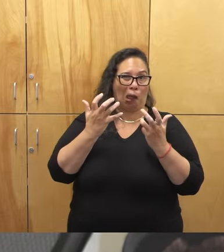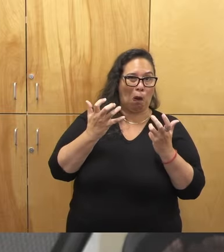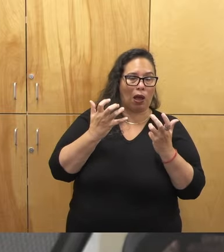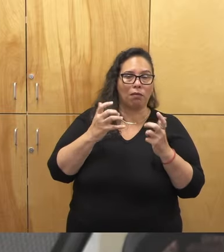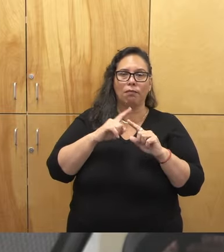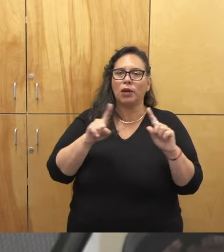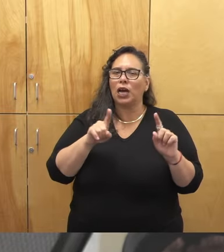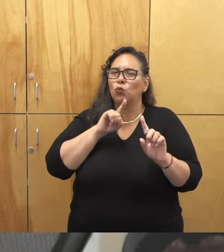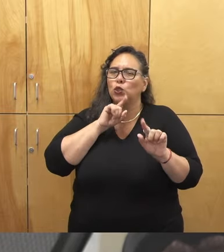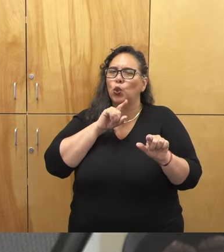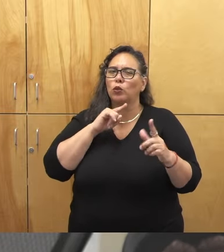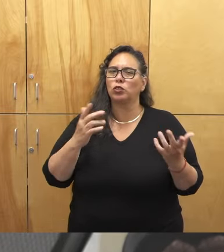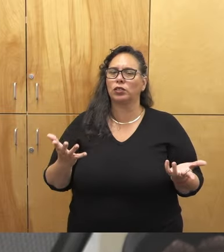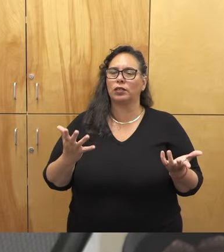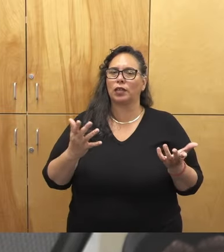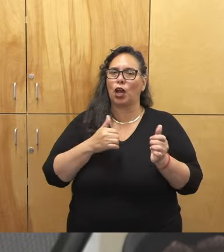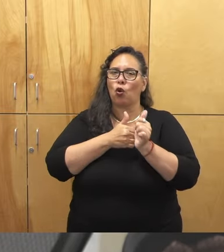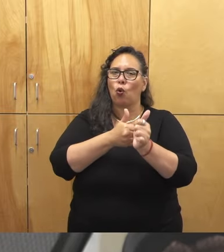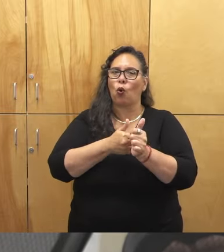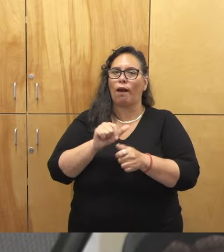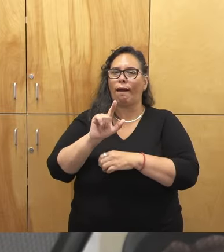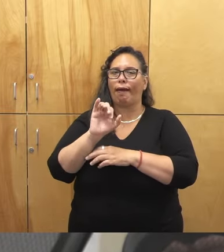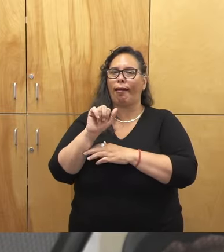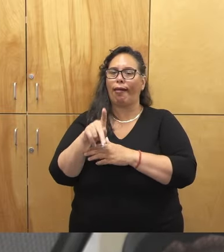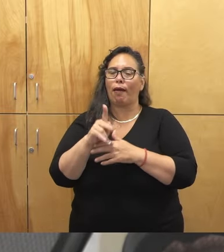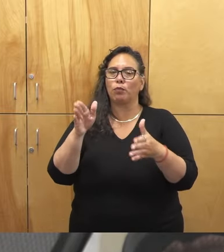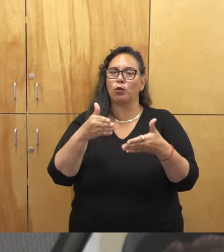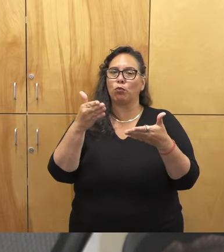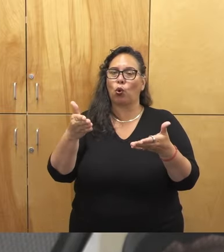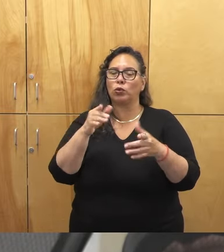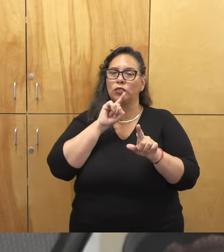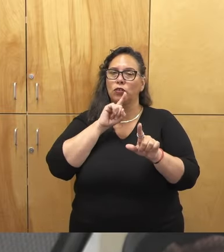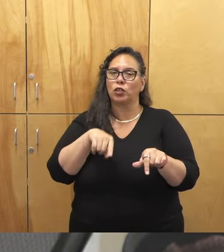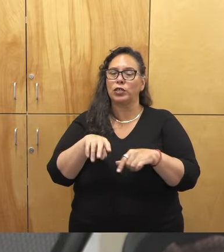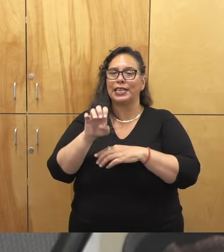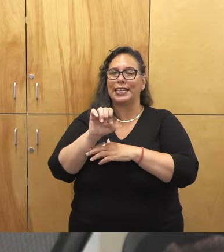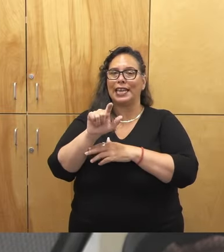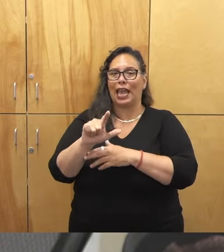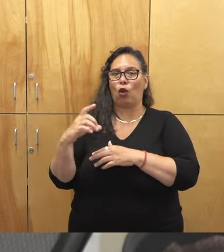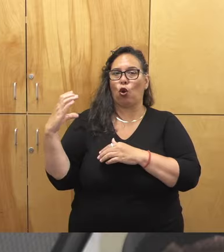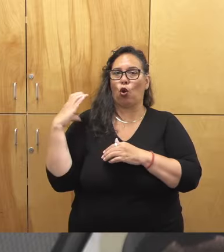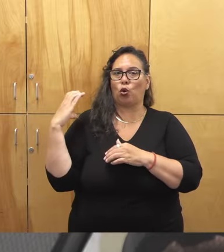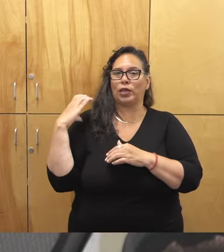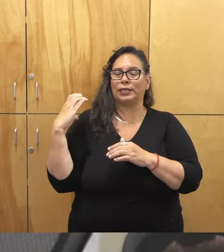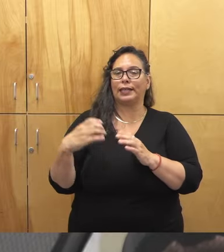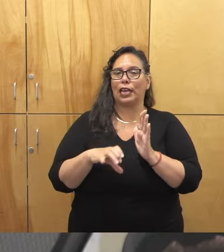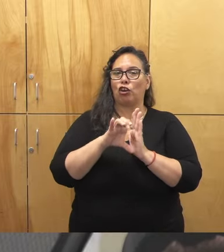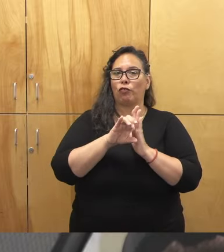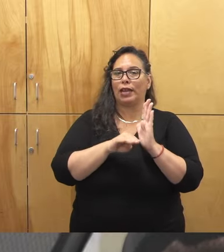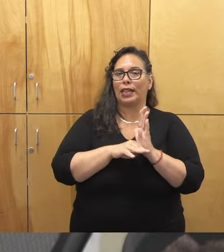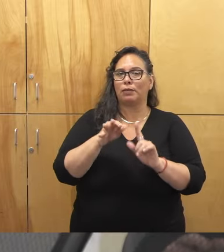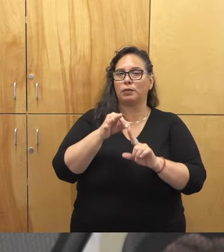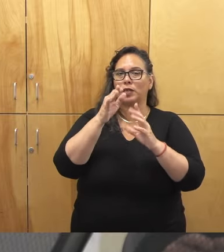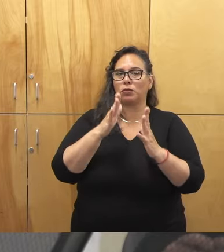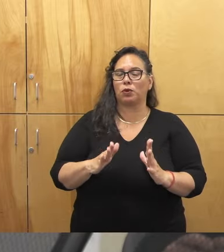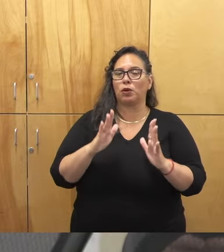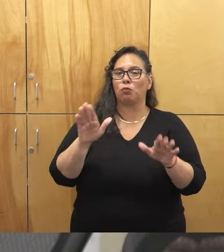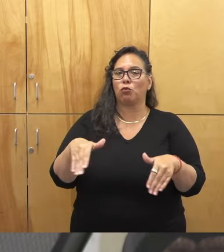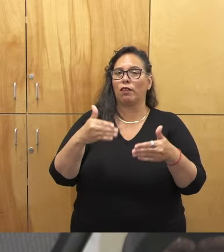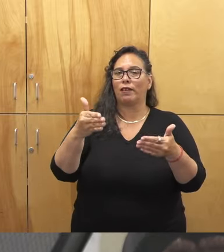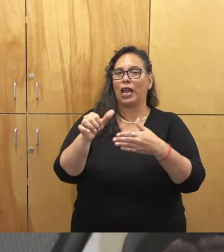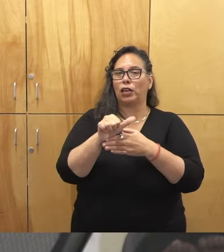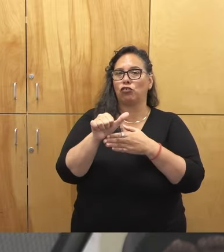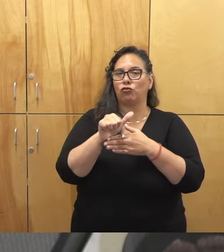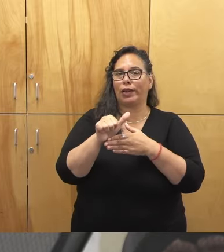solution? According to the LCAP, the proposed solution is EL coaches and curricula specialists that provide training to school sites to address